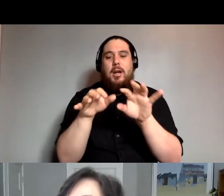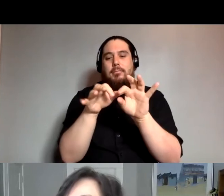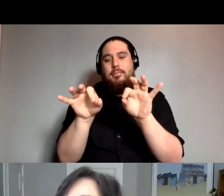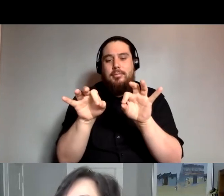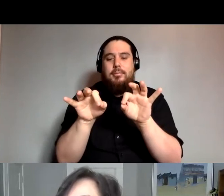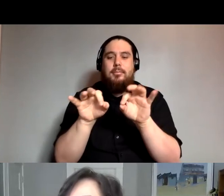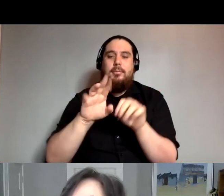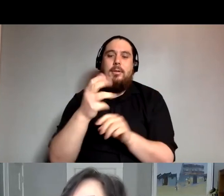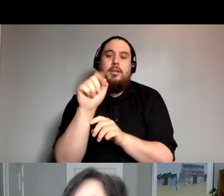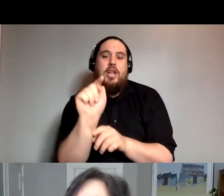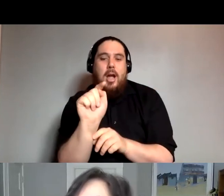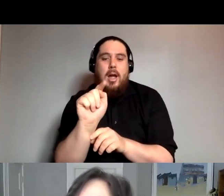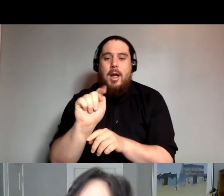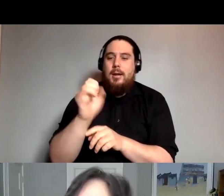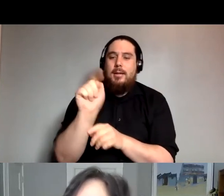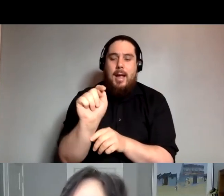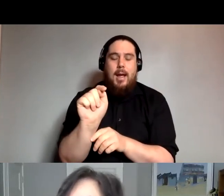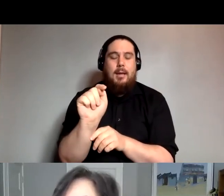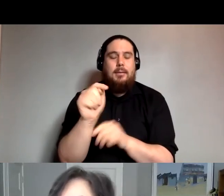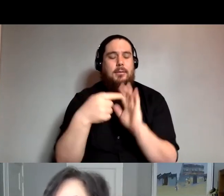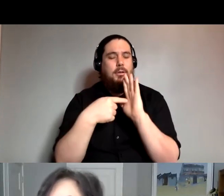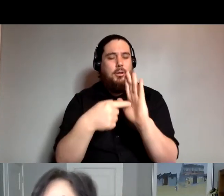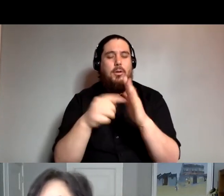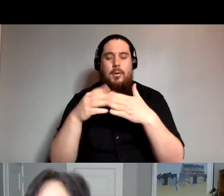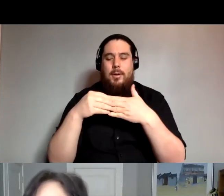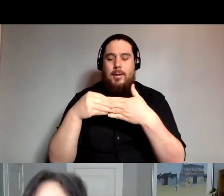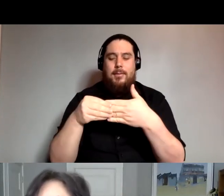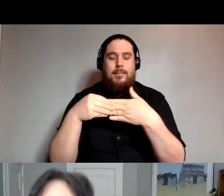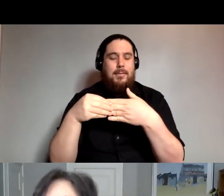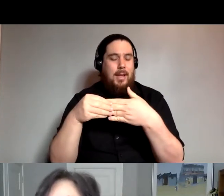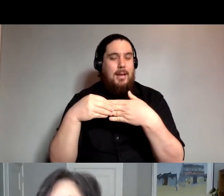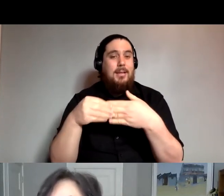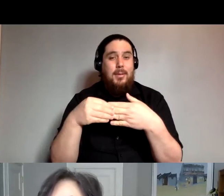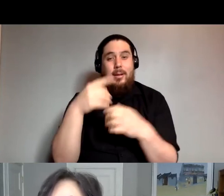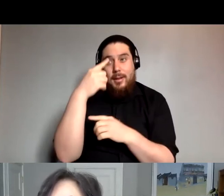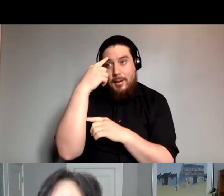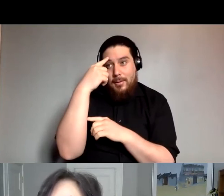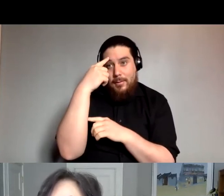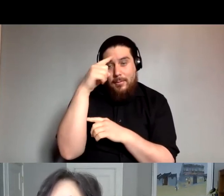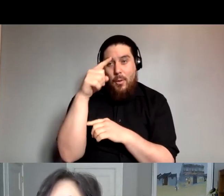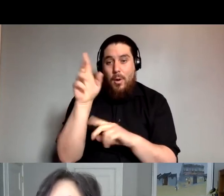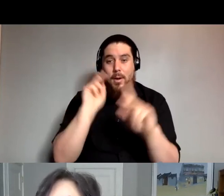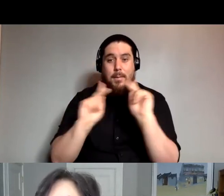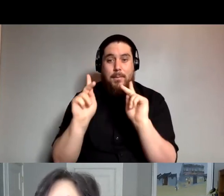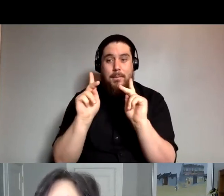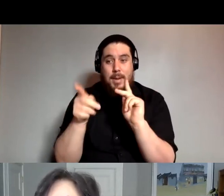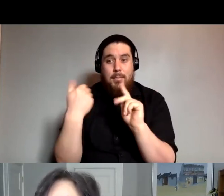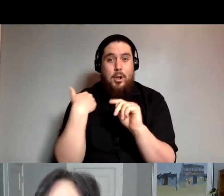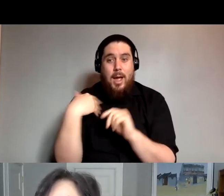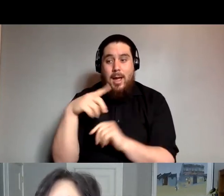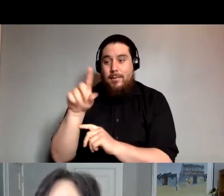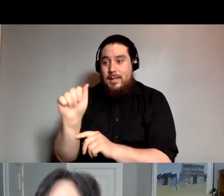points to how well flexibility not only serves people with disabilities, but it serves